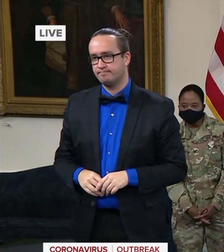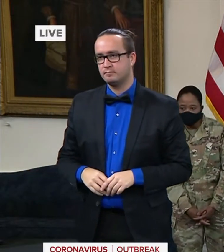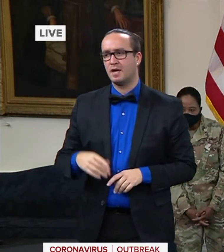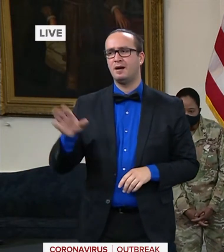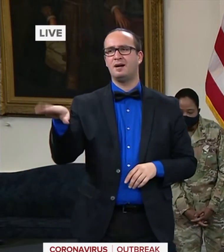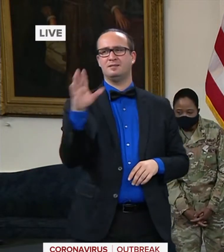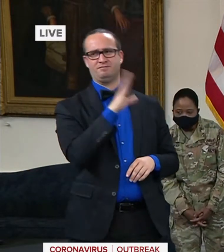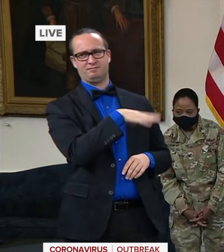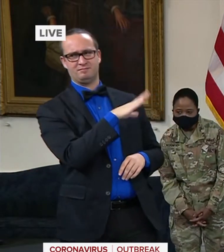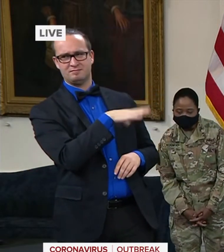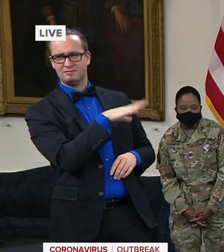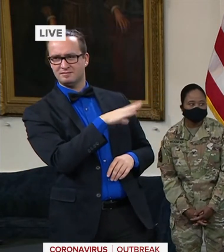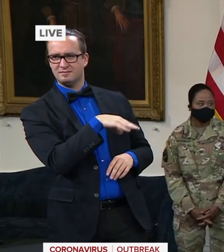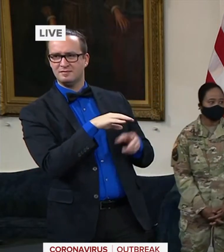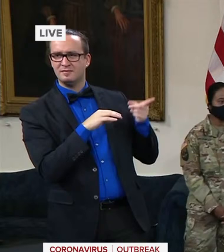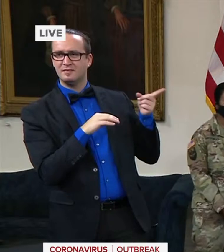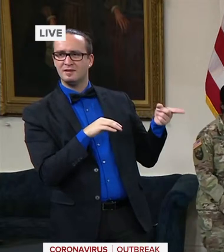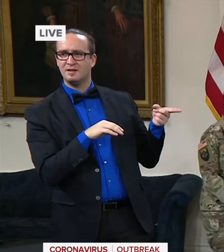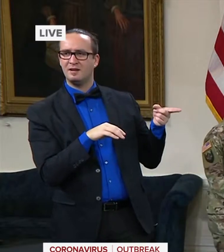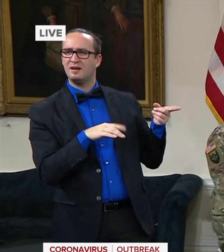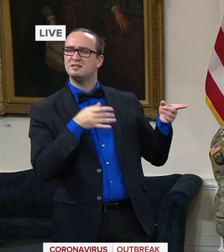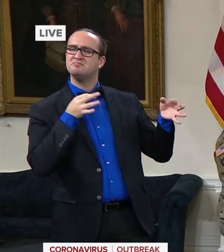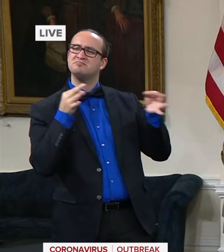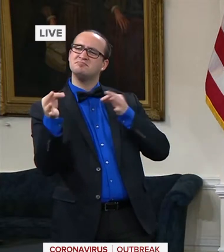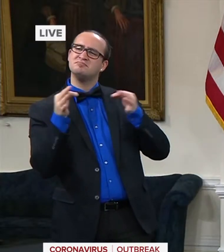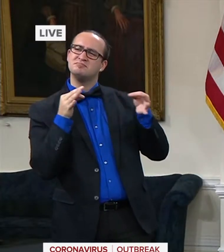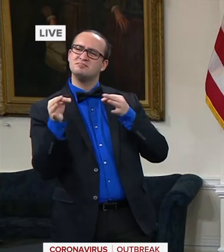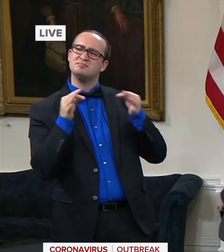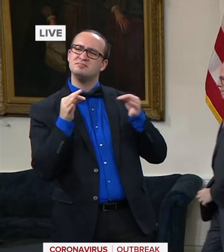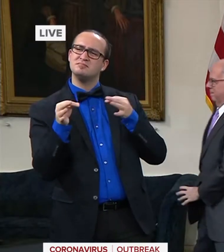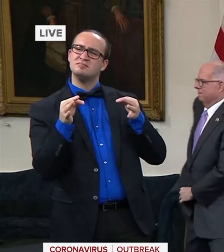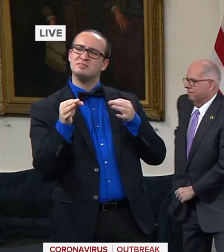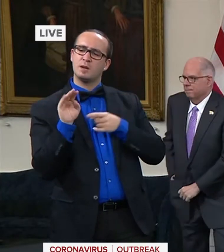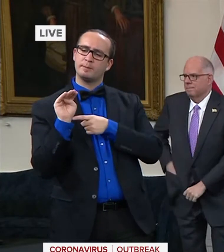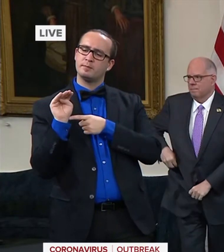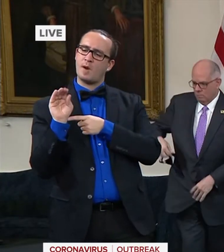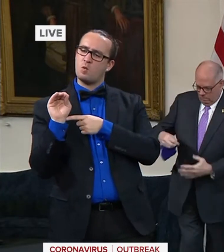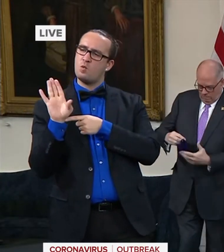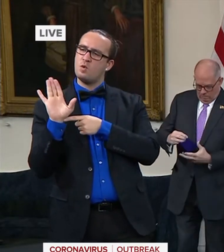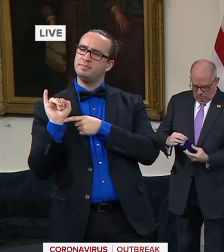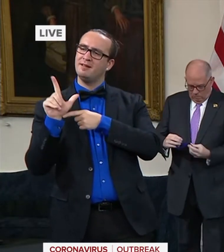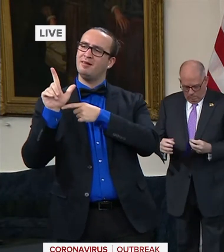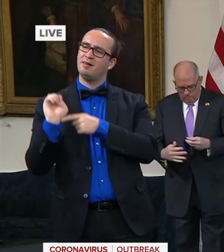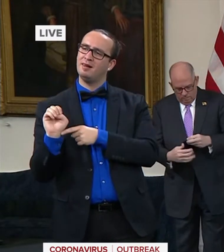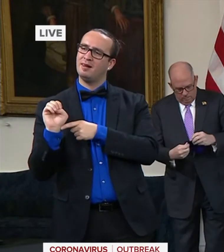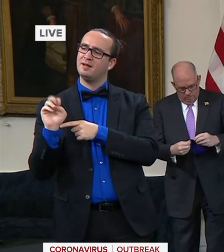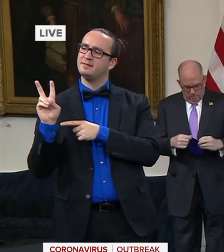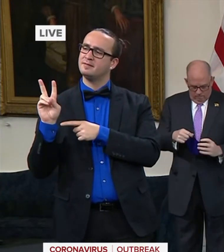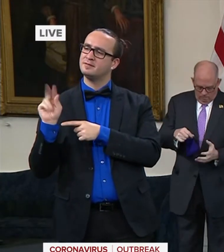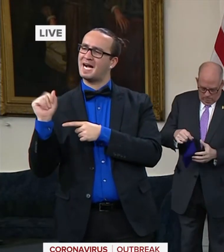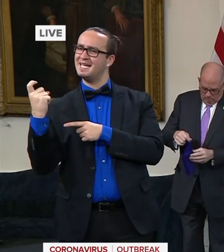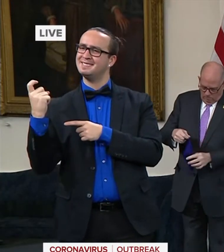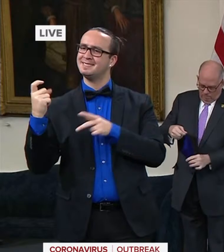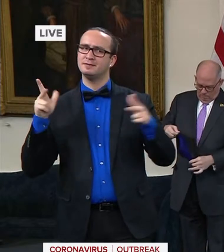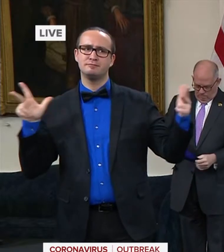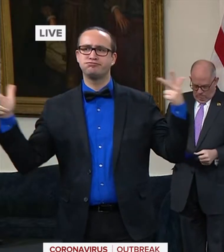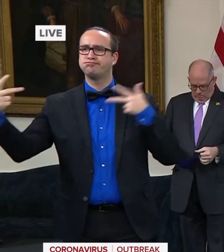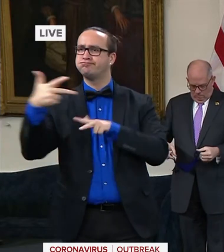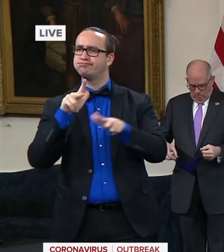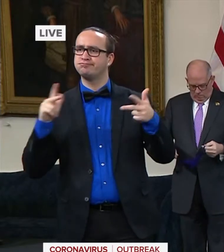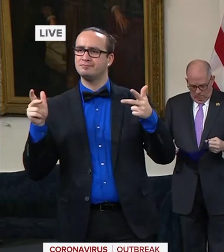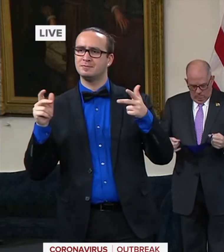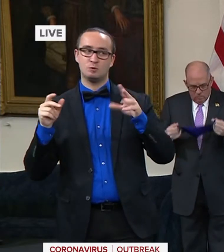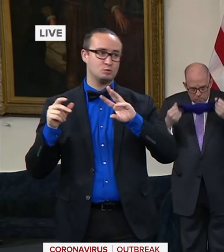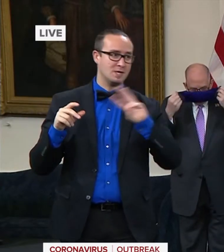I'm sorry. Oh yeah, well, we'll let the General address that. Thank you. So, and I do want just very quickly hit on your